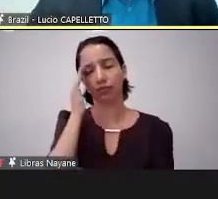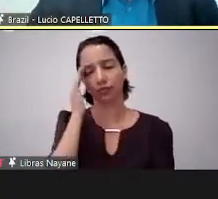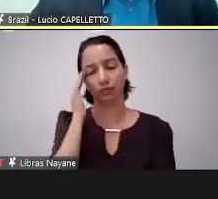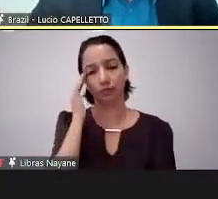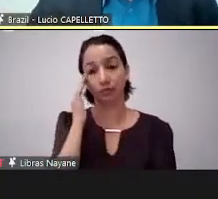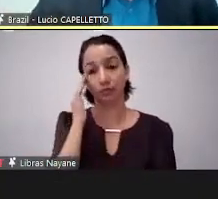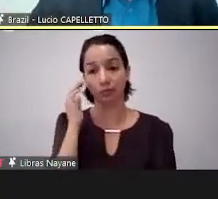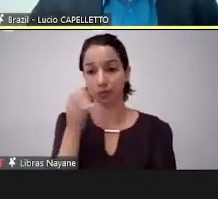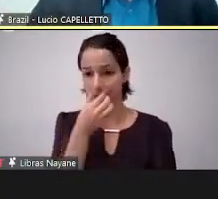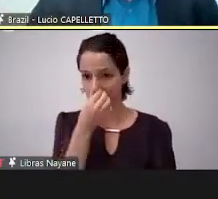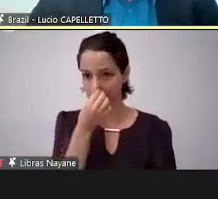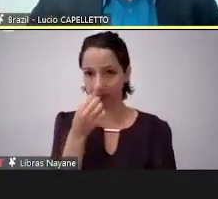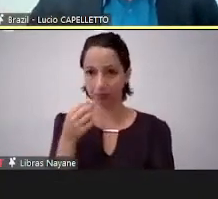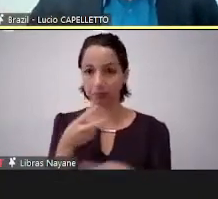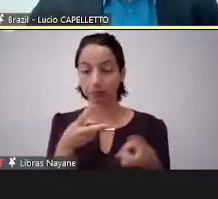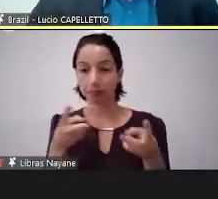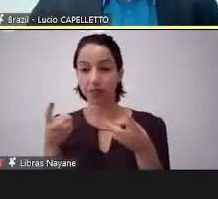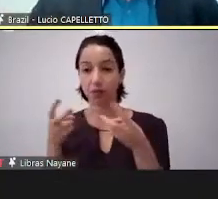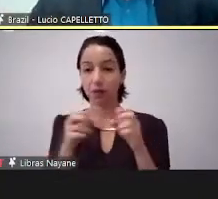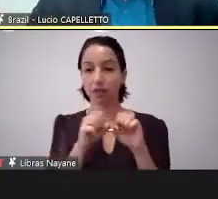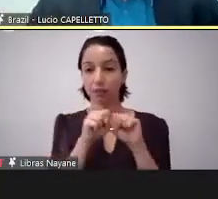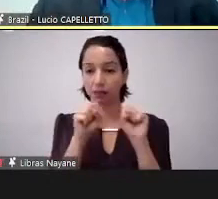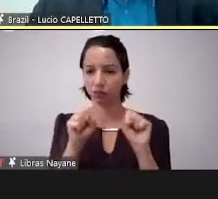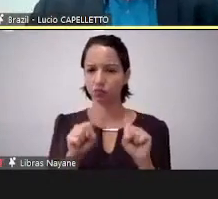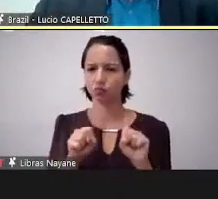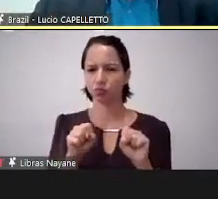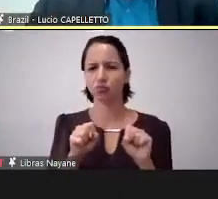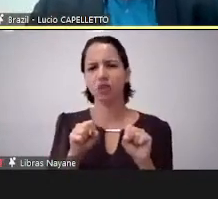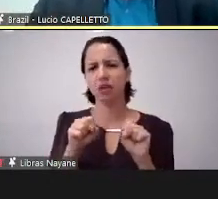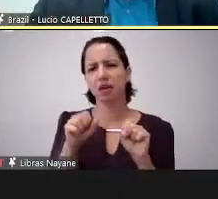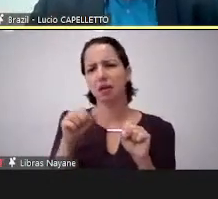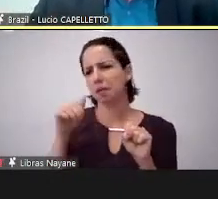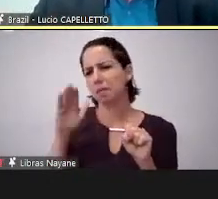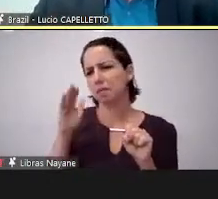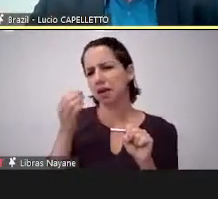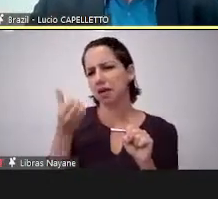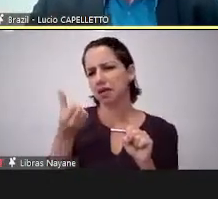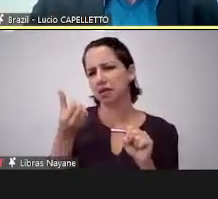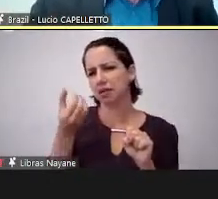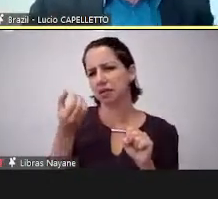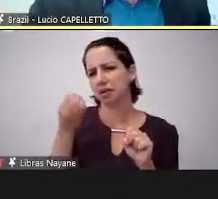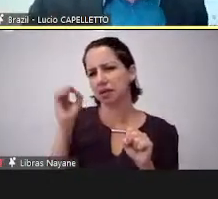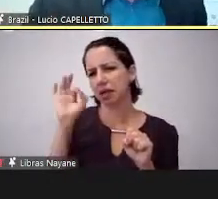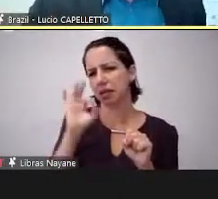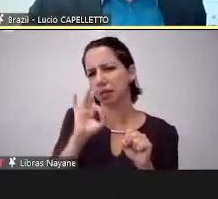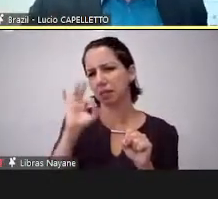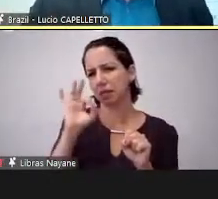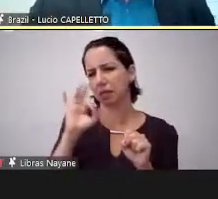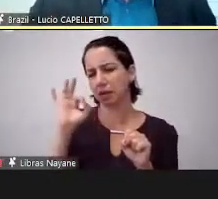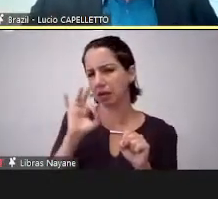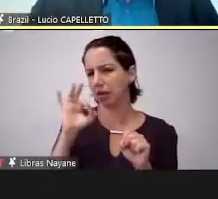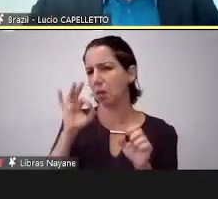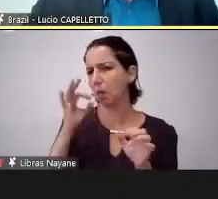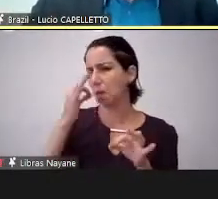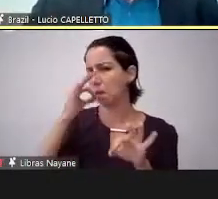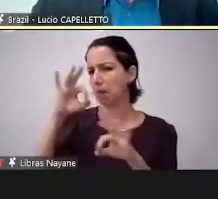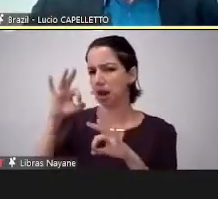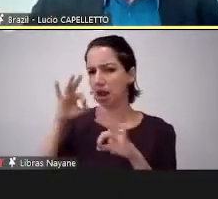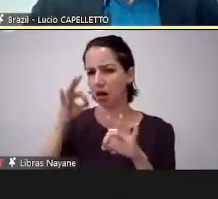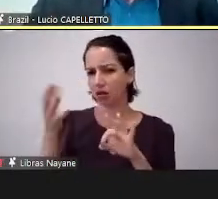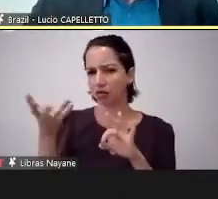this. Thinking about our regime, our system, it is mature.